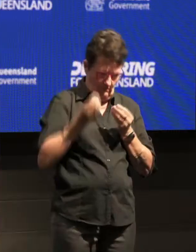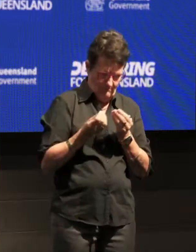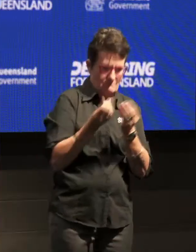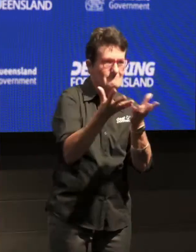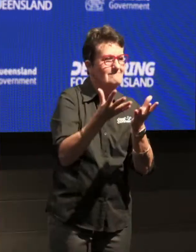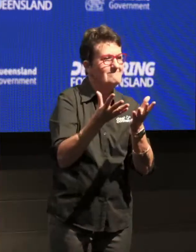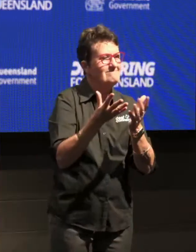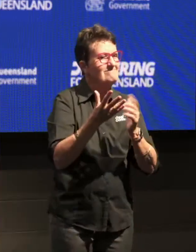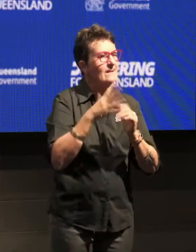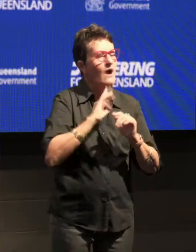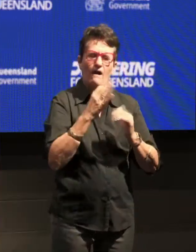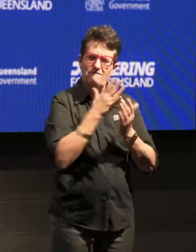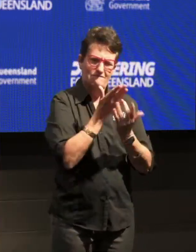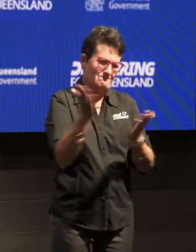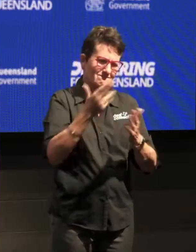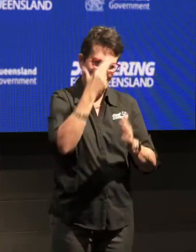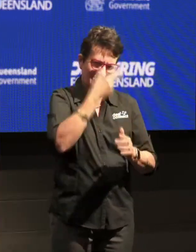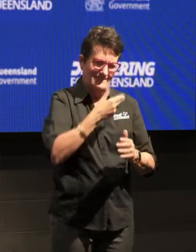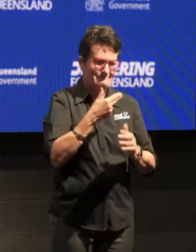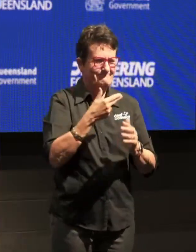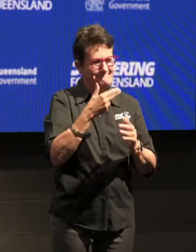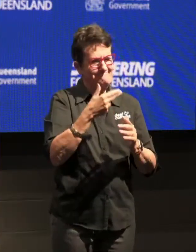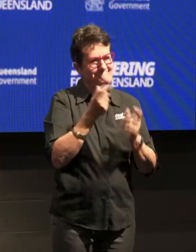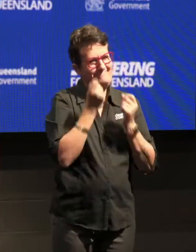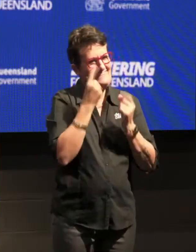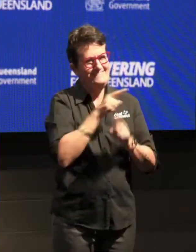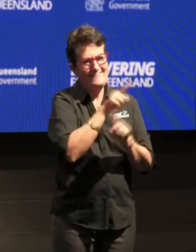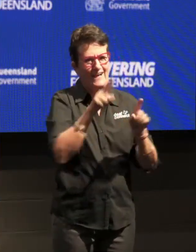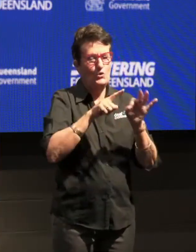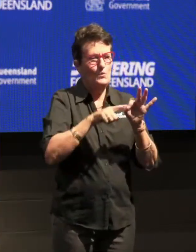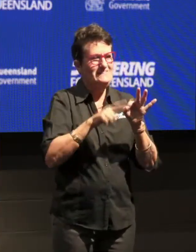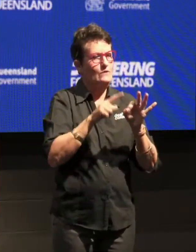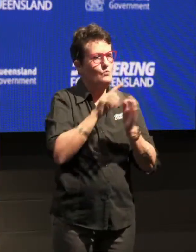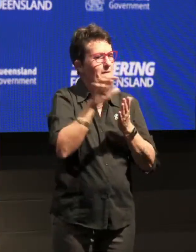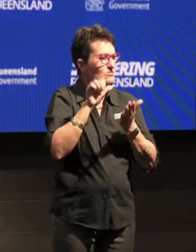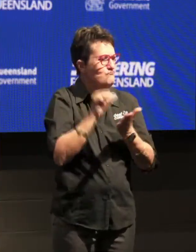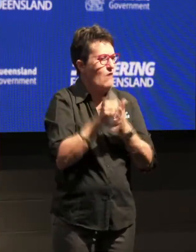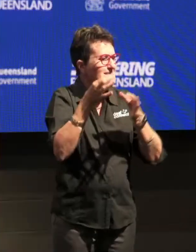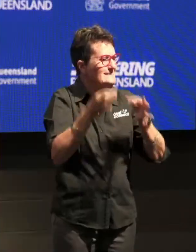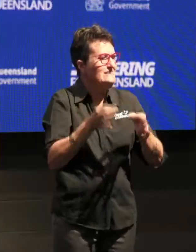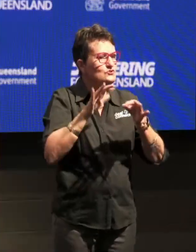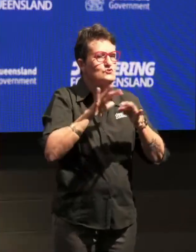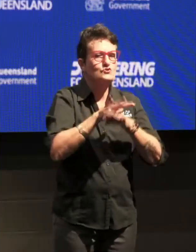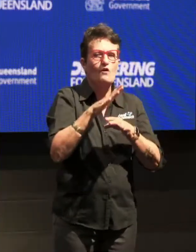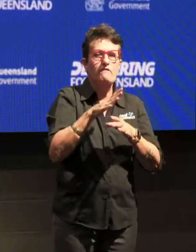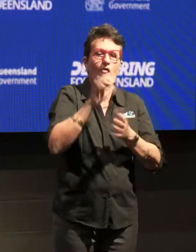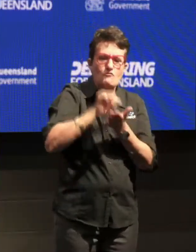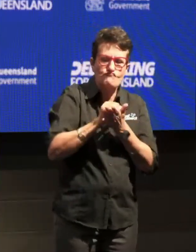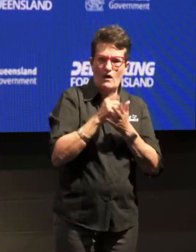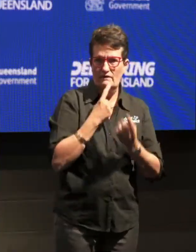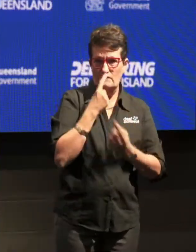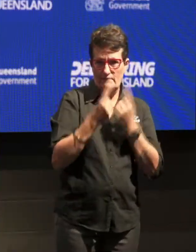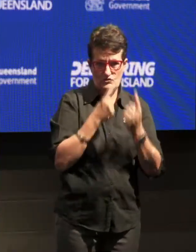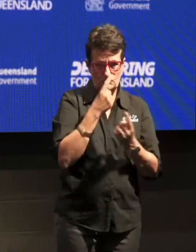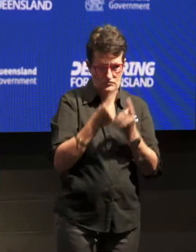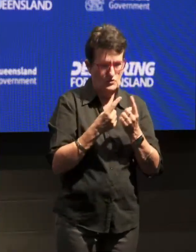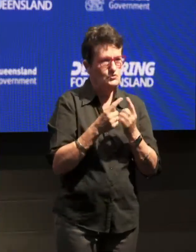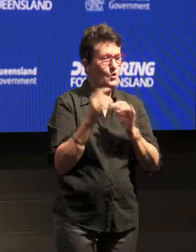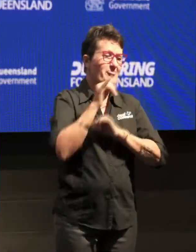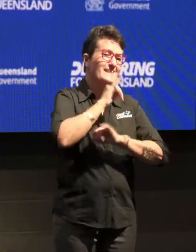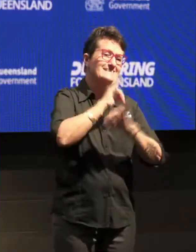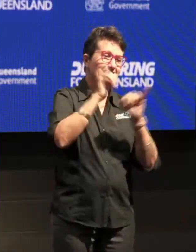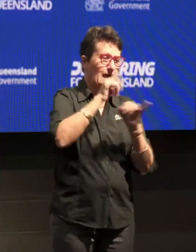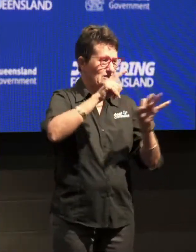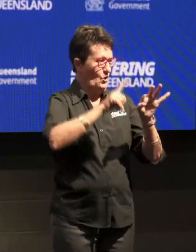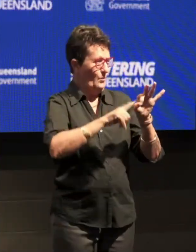and I have every faith in Queenslanders being able to make the right call if given the right information. So that's a single point of truth. The Disaster Queensland website,